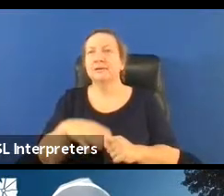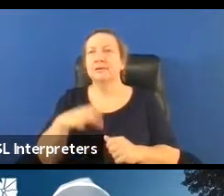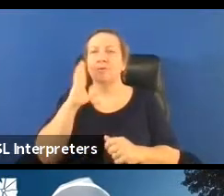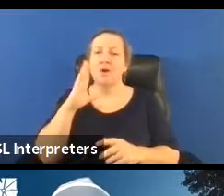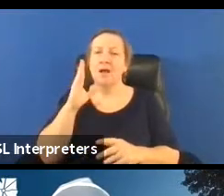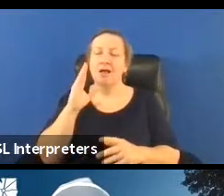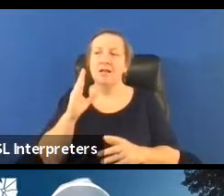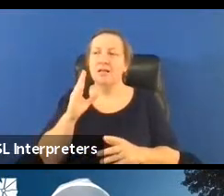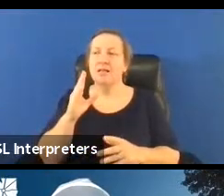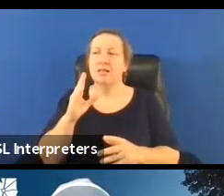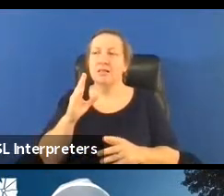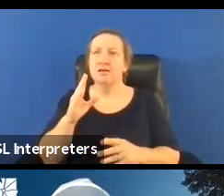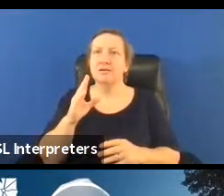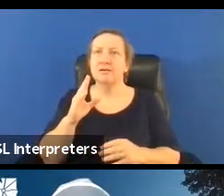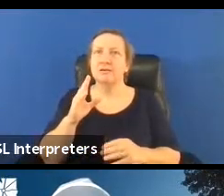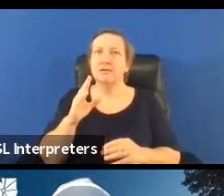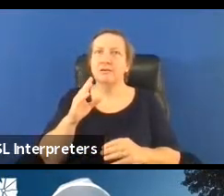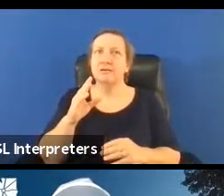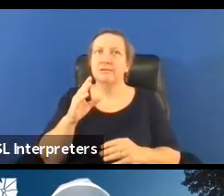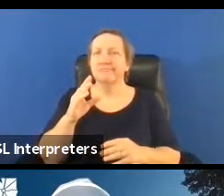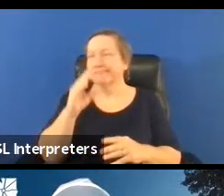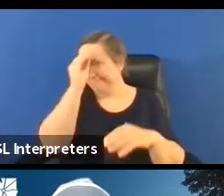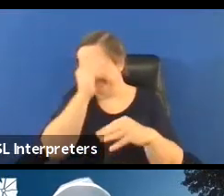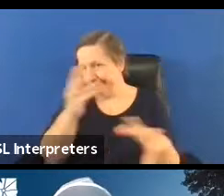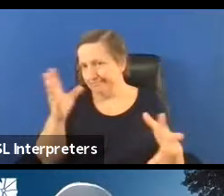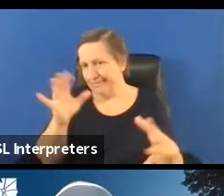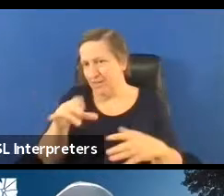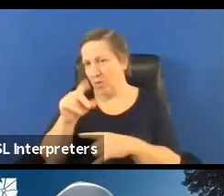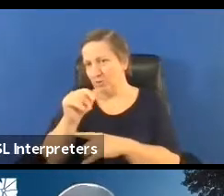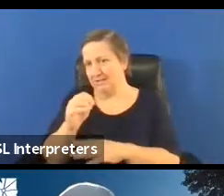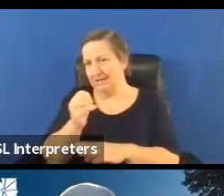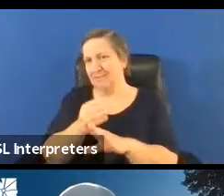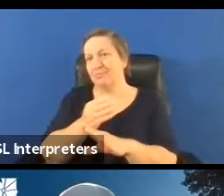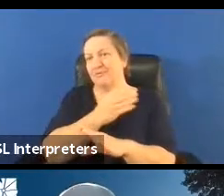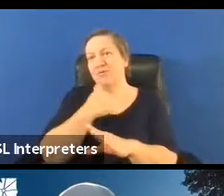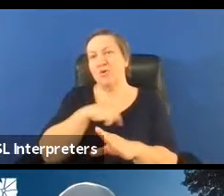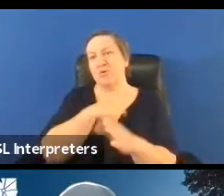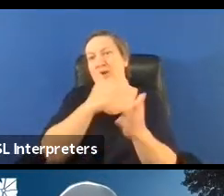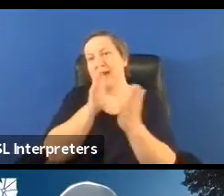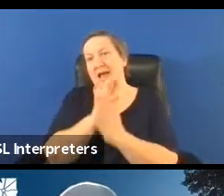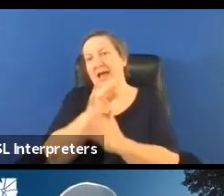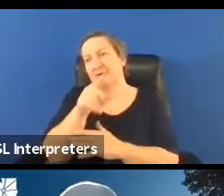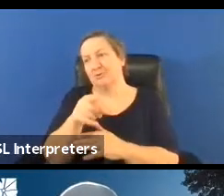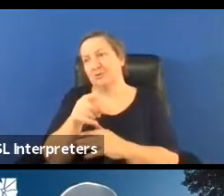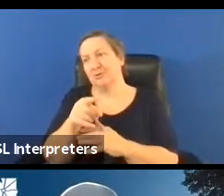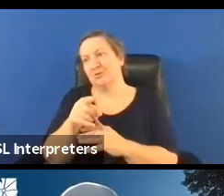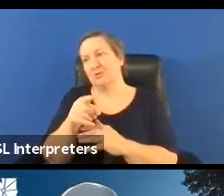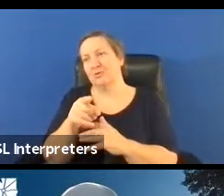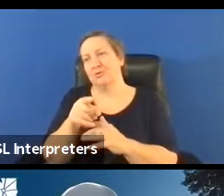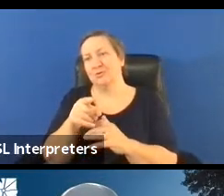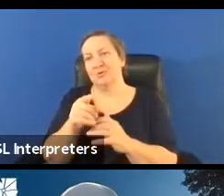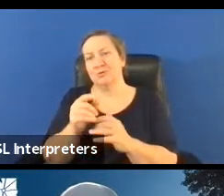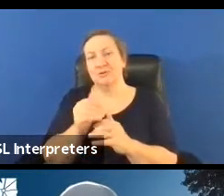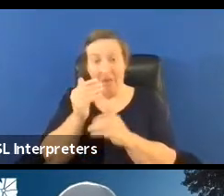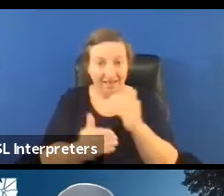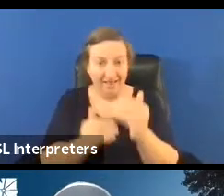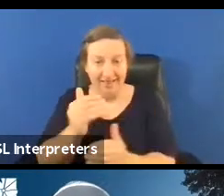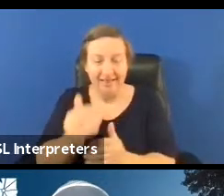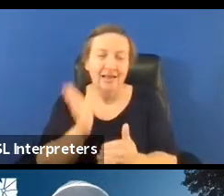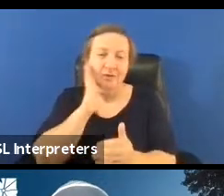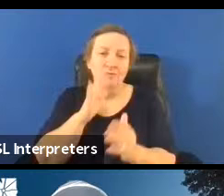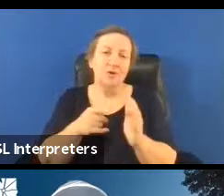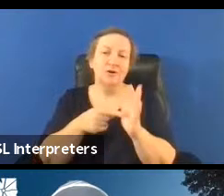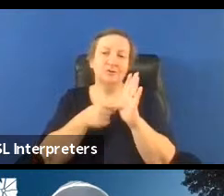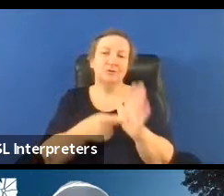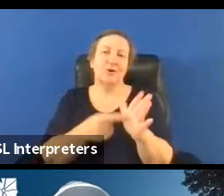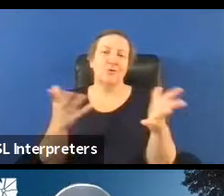definitely in front of asking you to take us to the next step. We will demonstrate to you